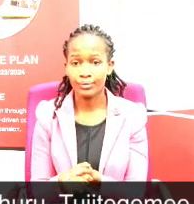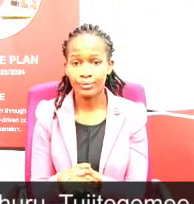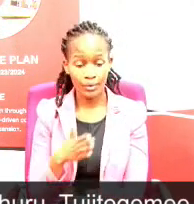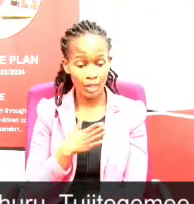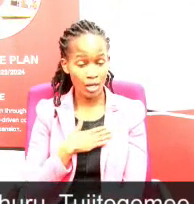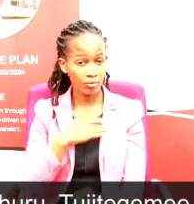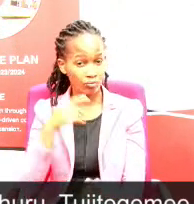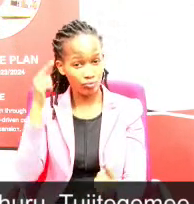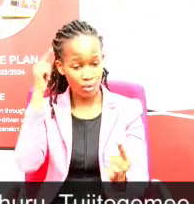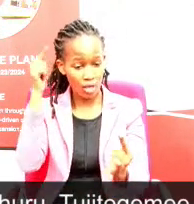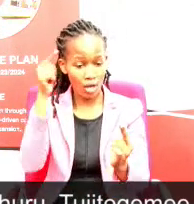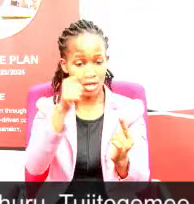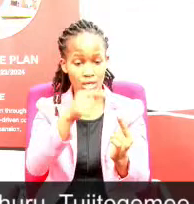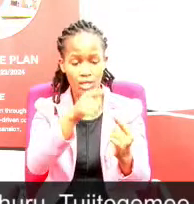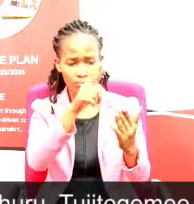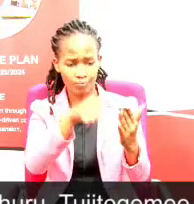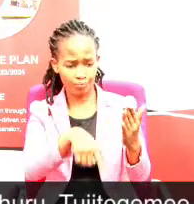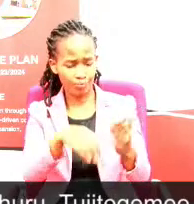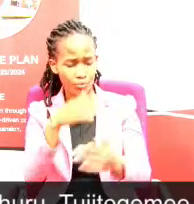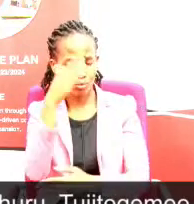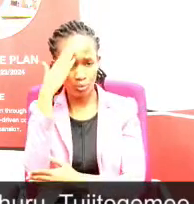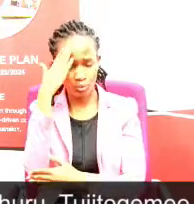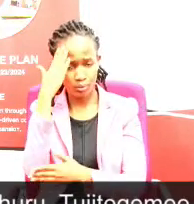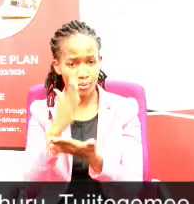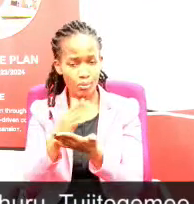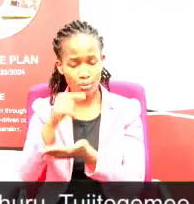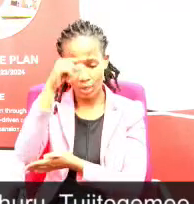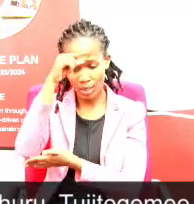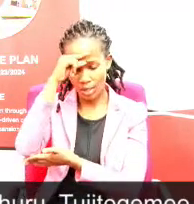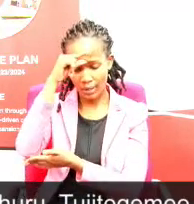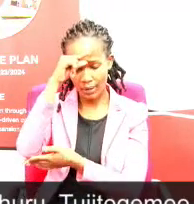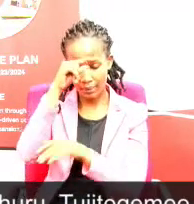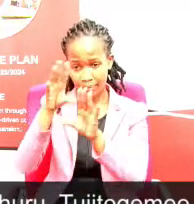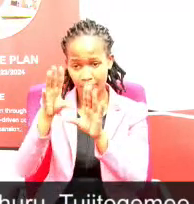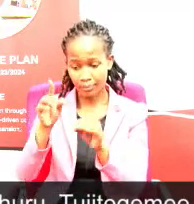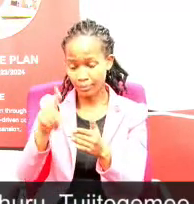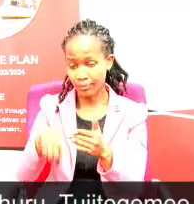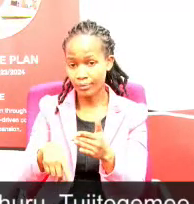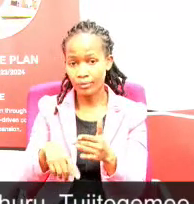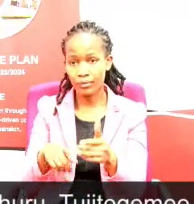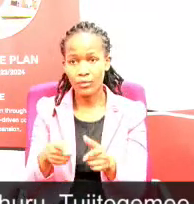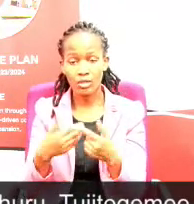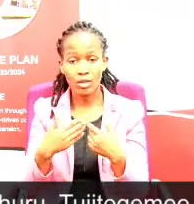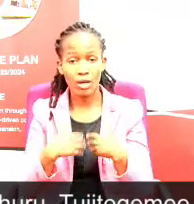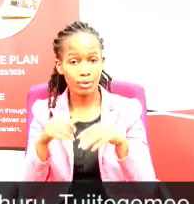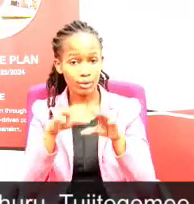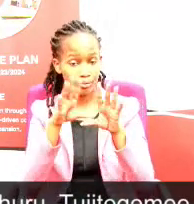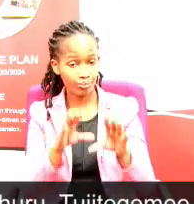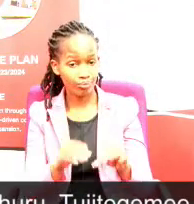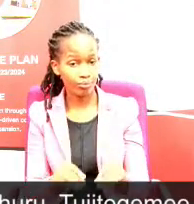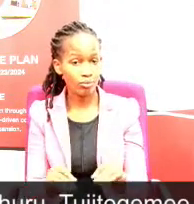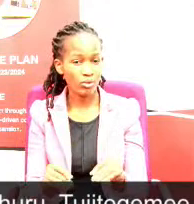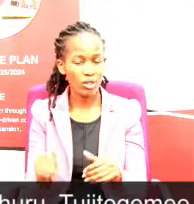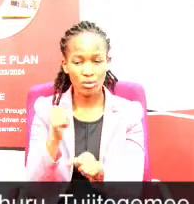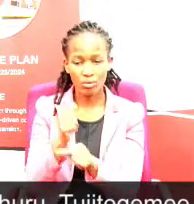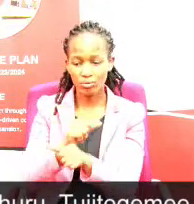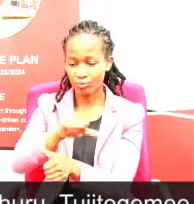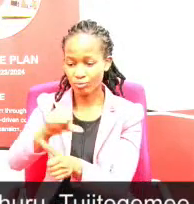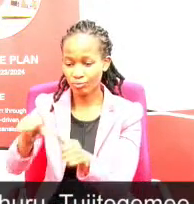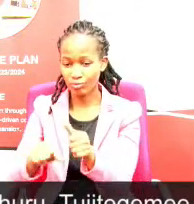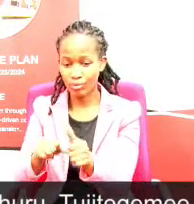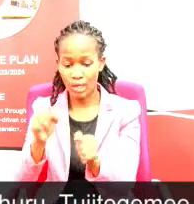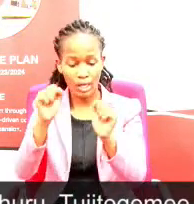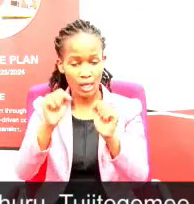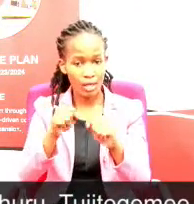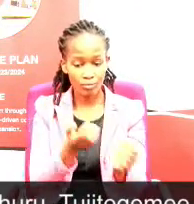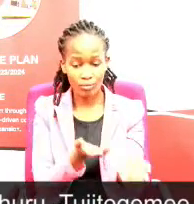Our main goal as an authority is to realize government revenue. So the perspective of revenue revolves around the ability